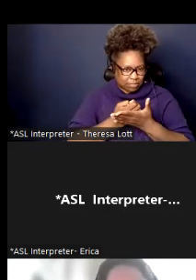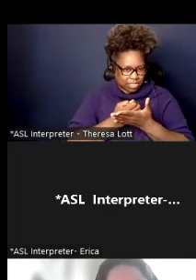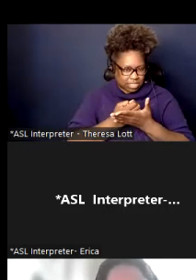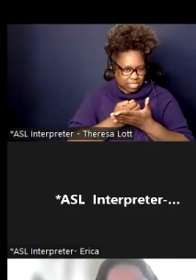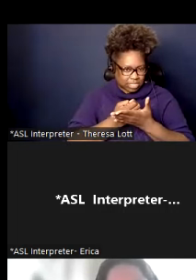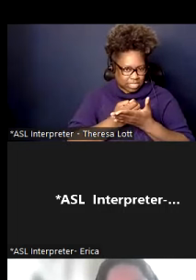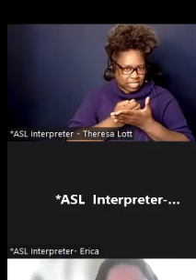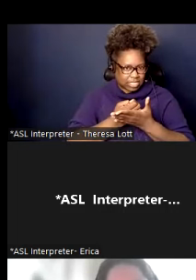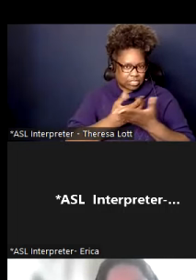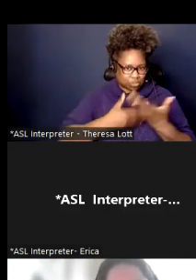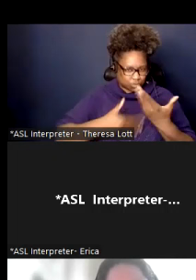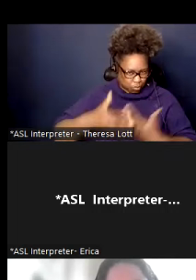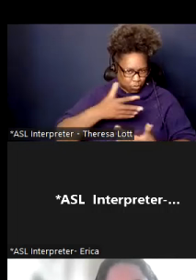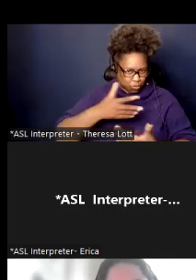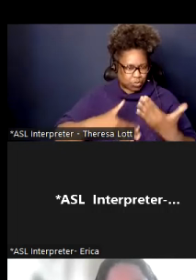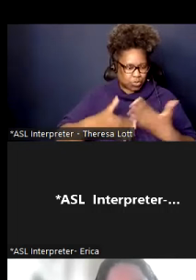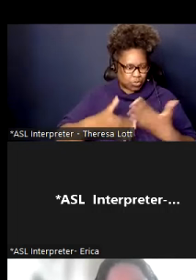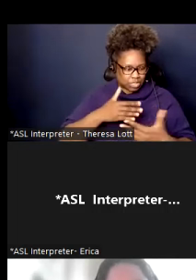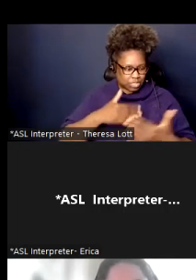and